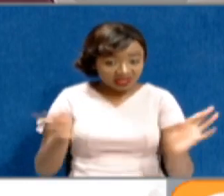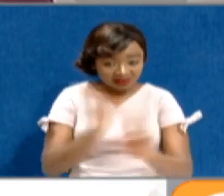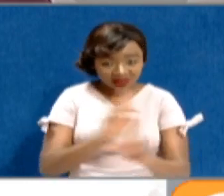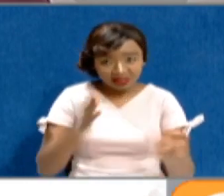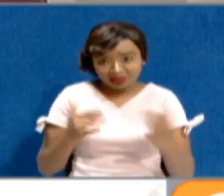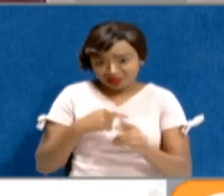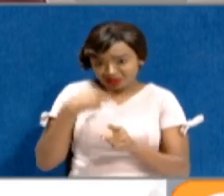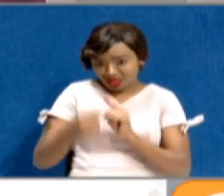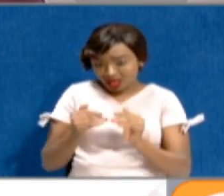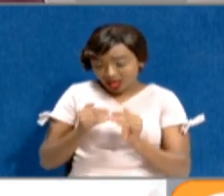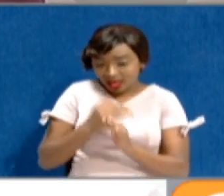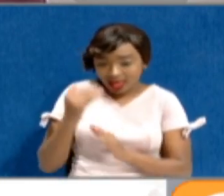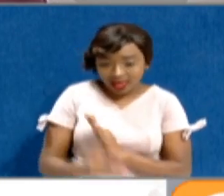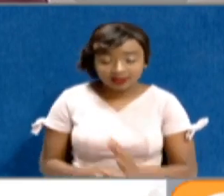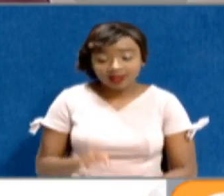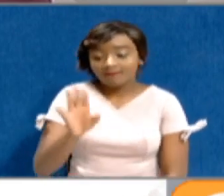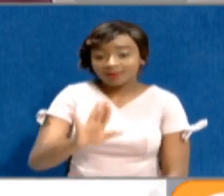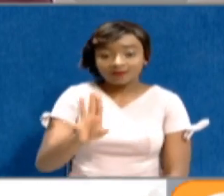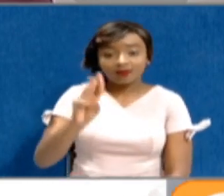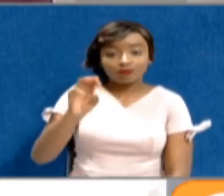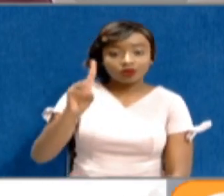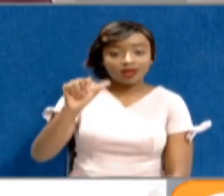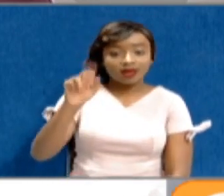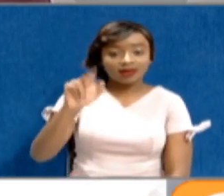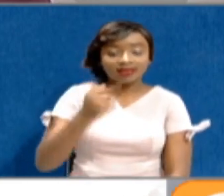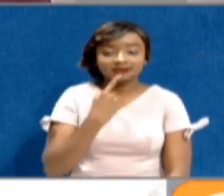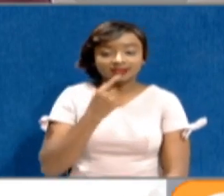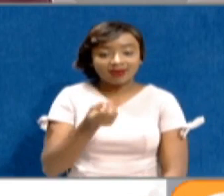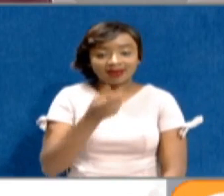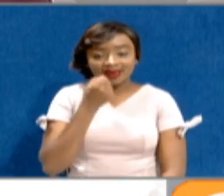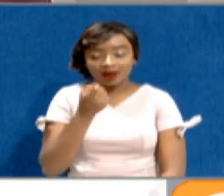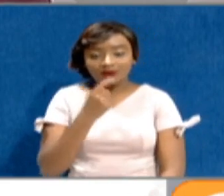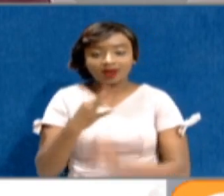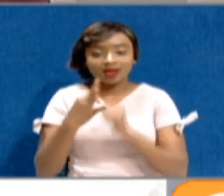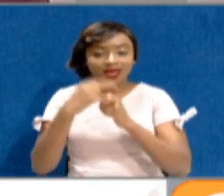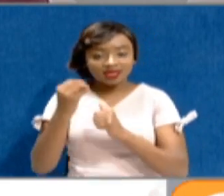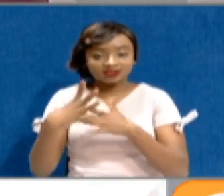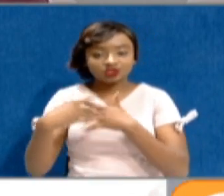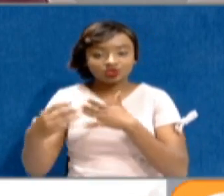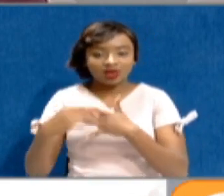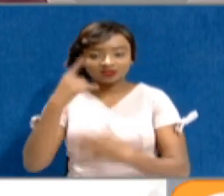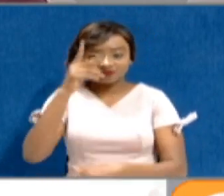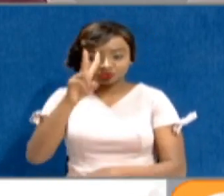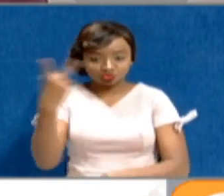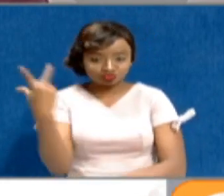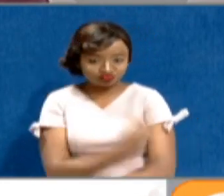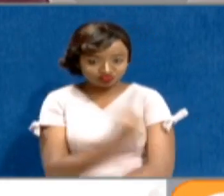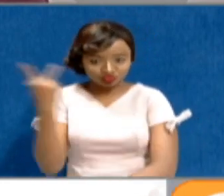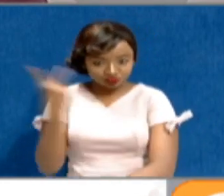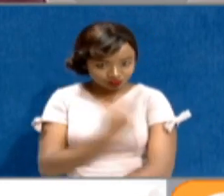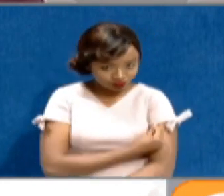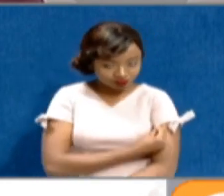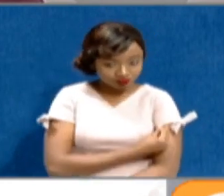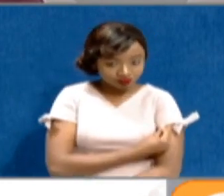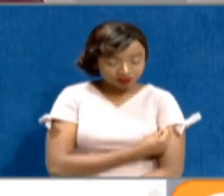by the end of the year? Well, Moderna has put its cost at $80 for 2 doses.